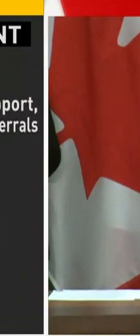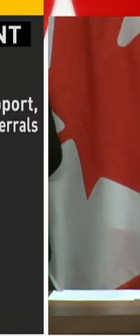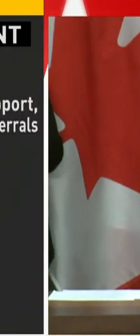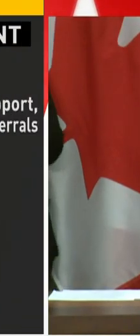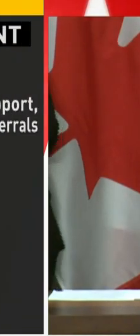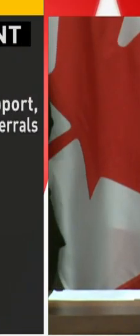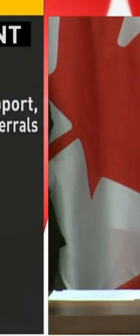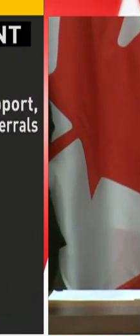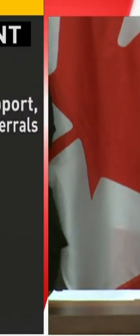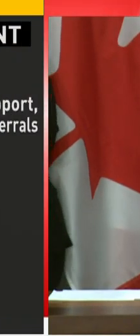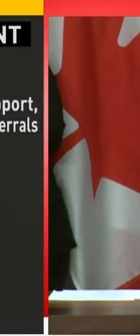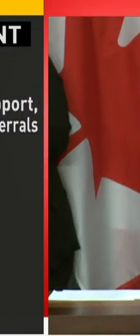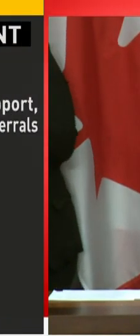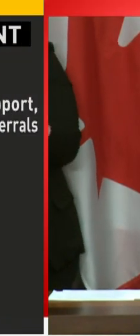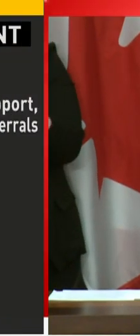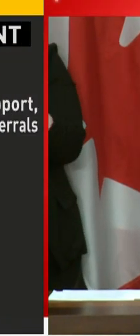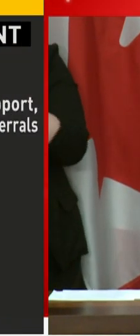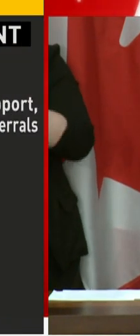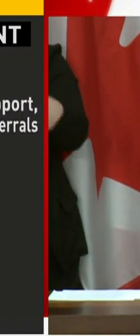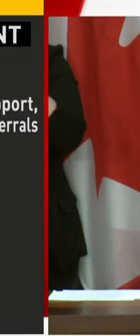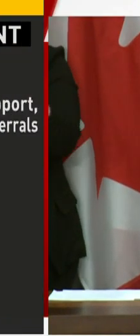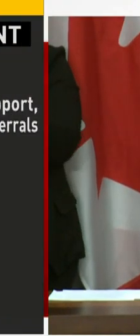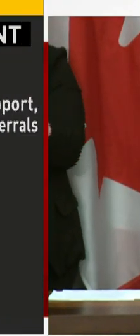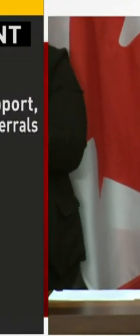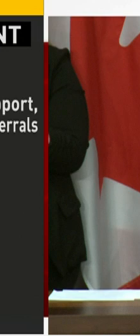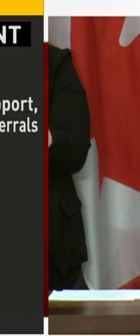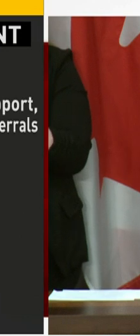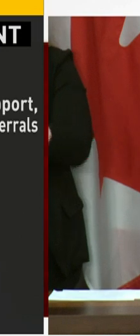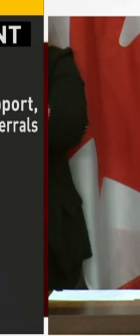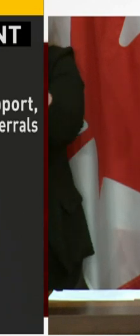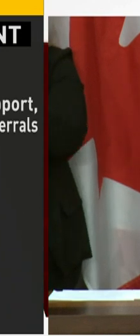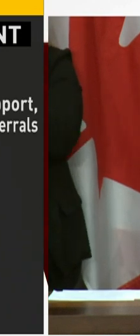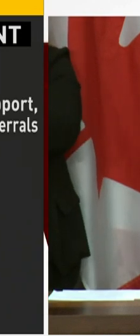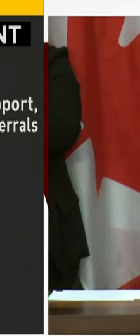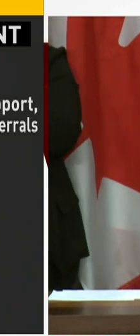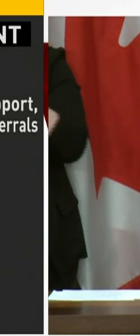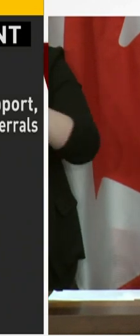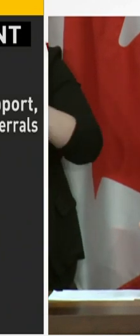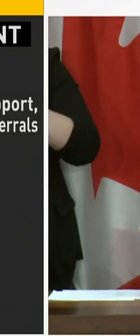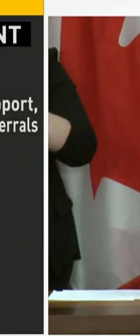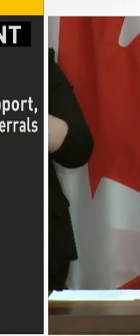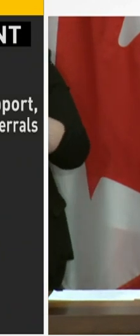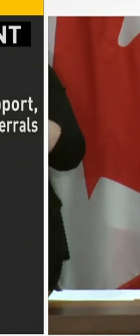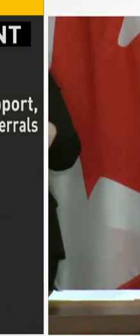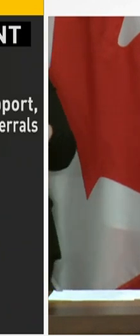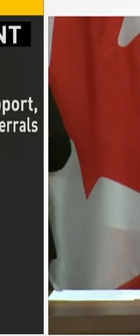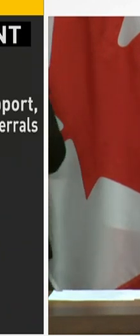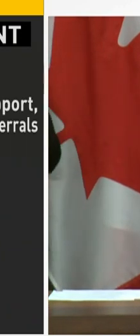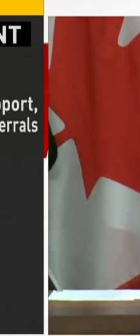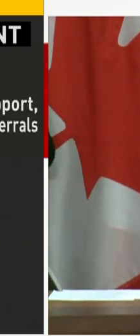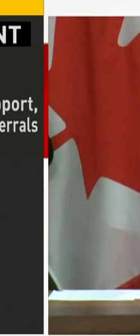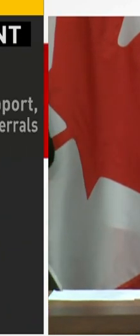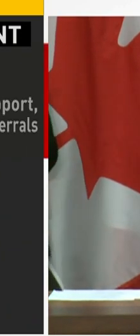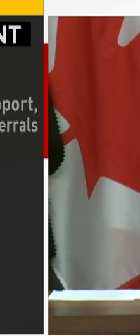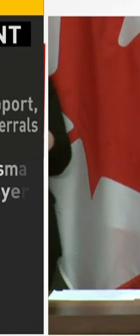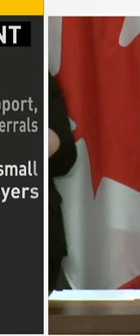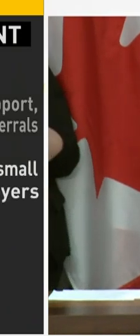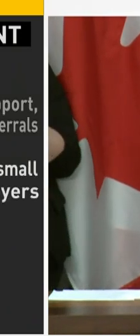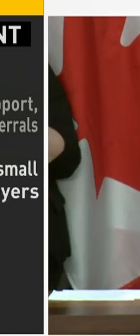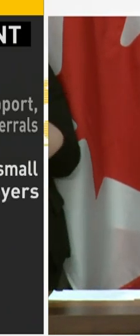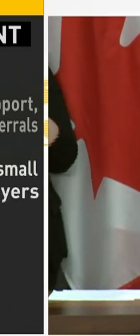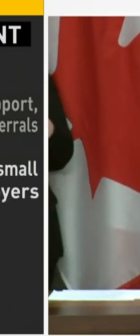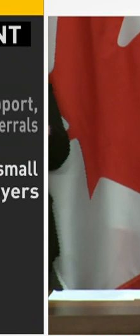trade between ourselves and the United States. We cannot be sure right at the moment of what will happen in the